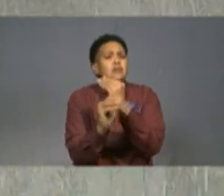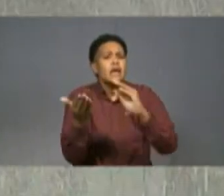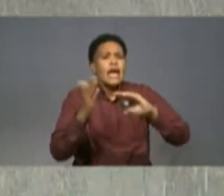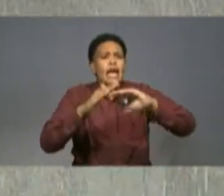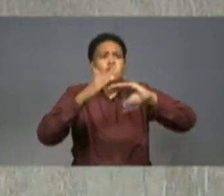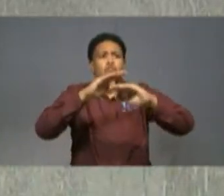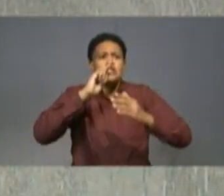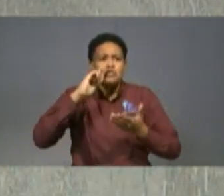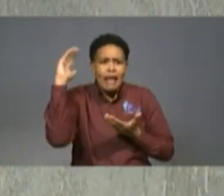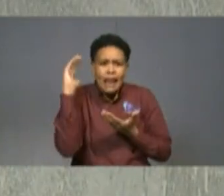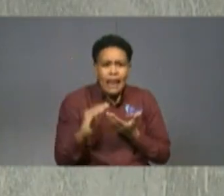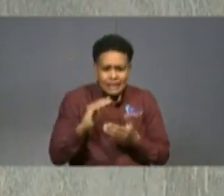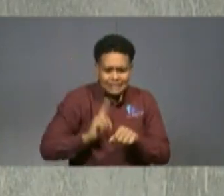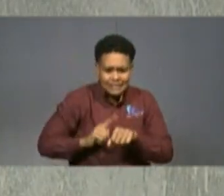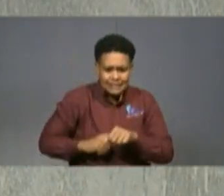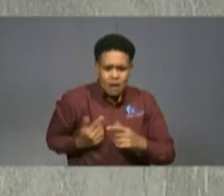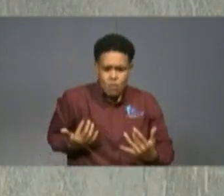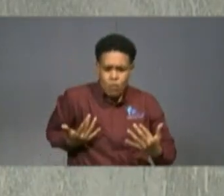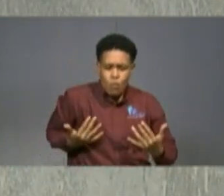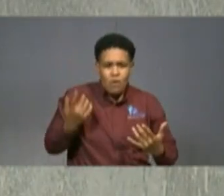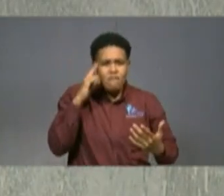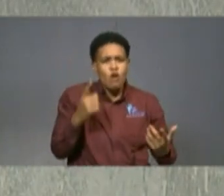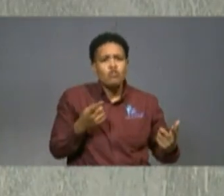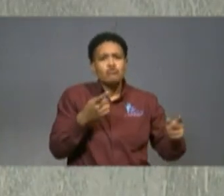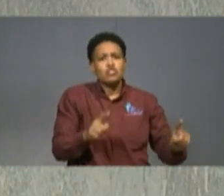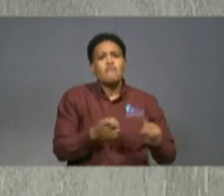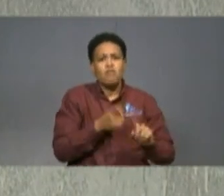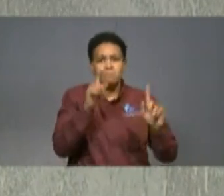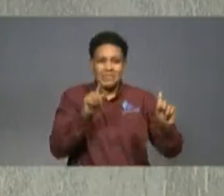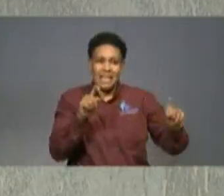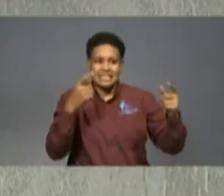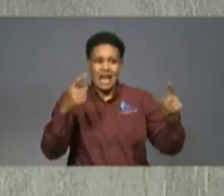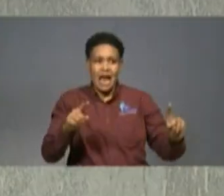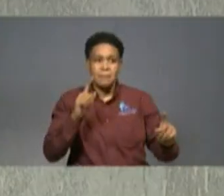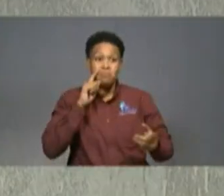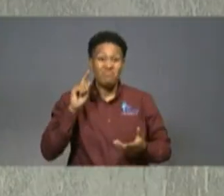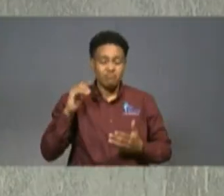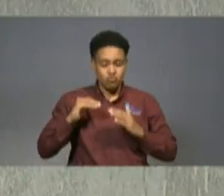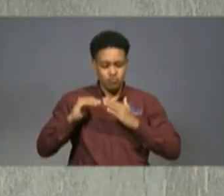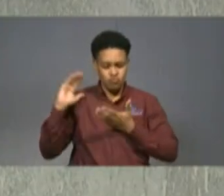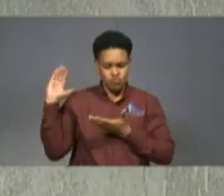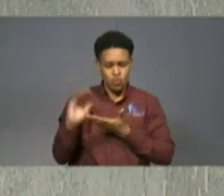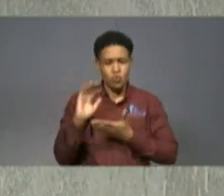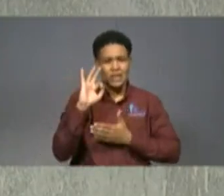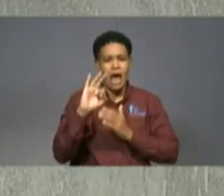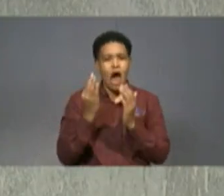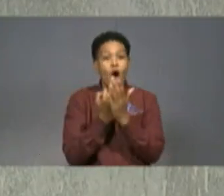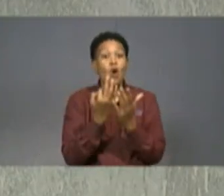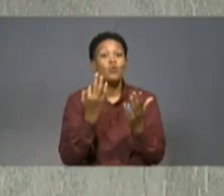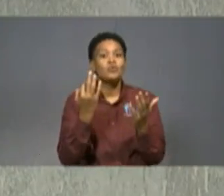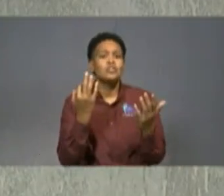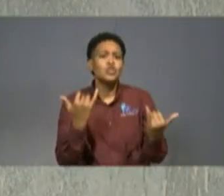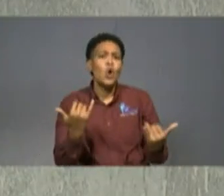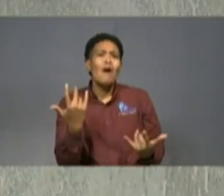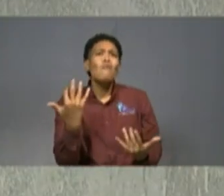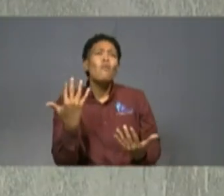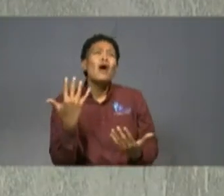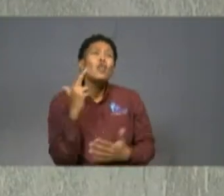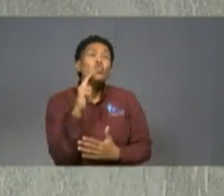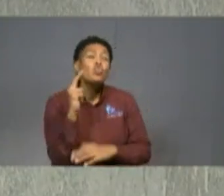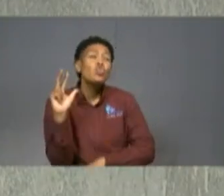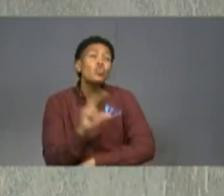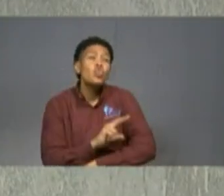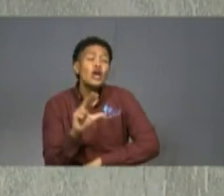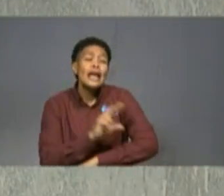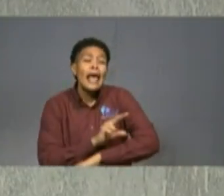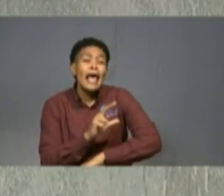lessen the turnaround time for the result from the test down to 9 hours. Currently, you have to wait 3 days or more to